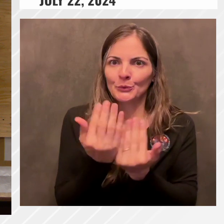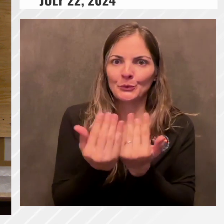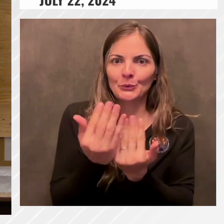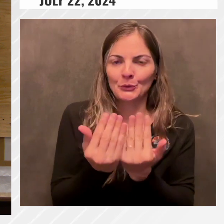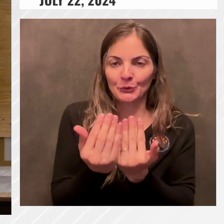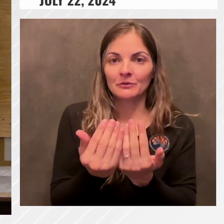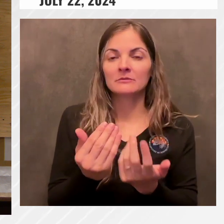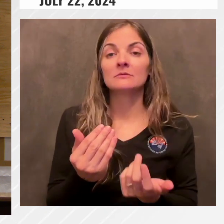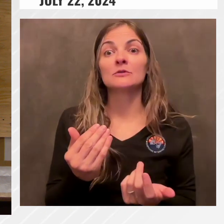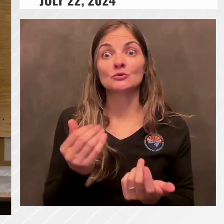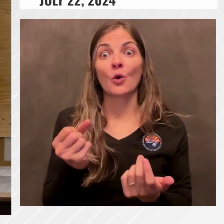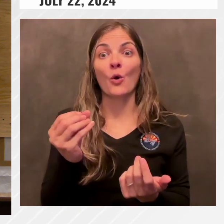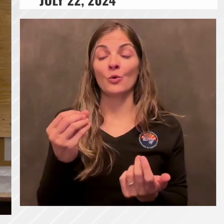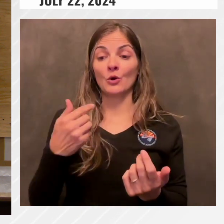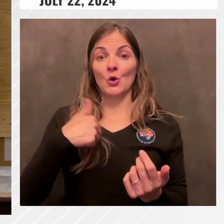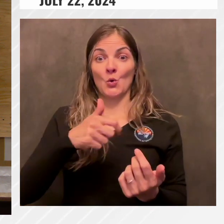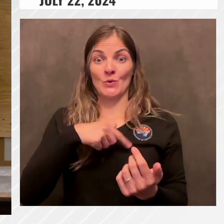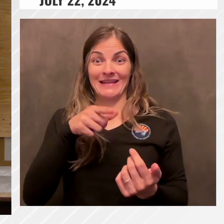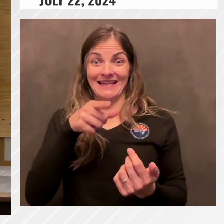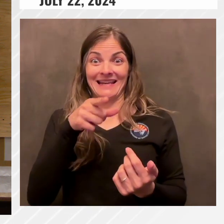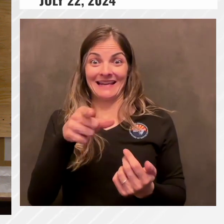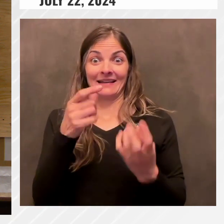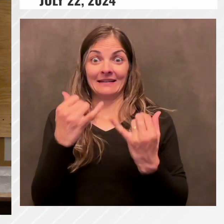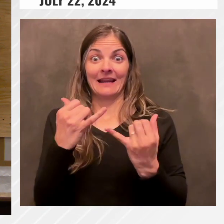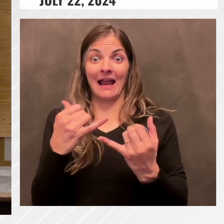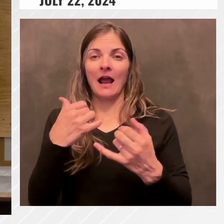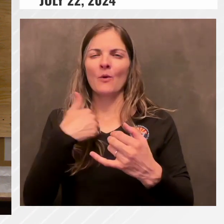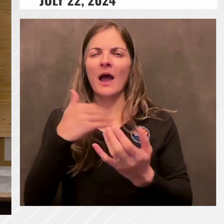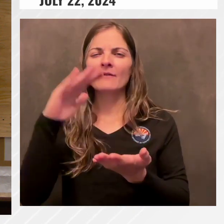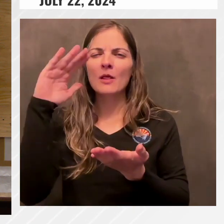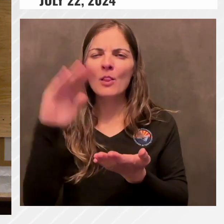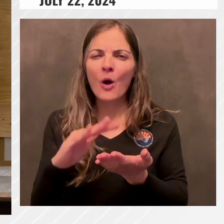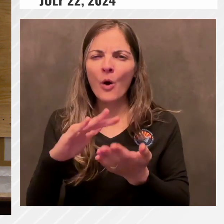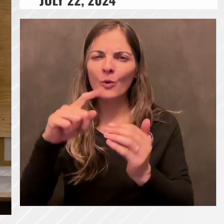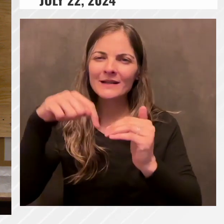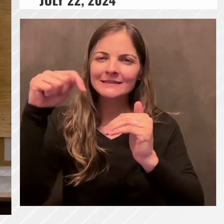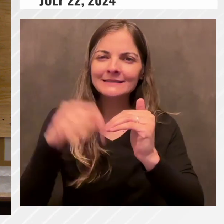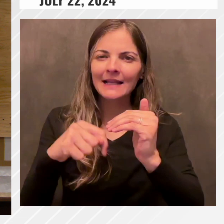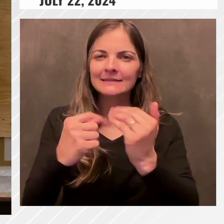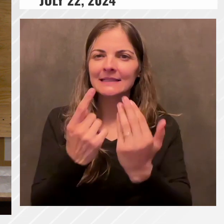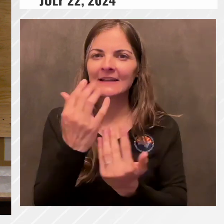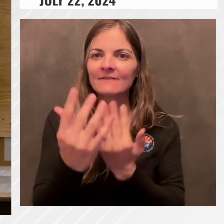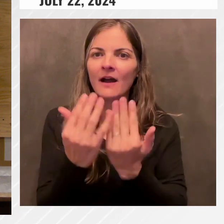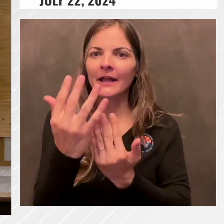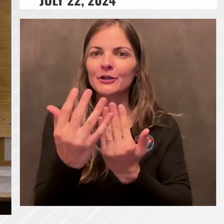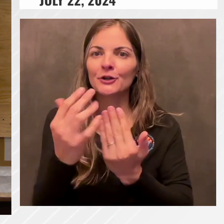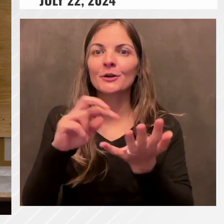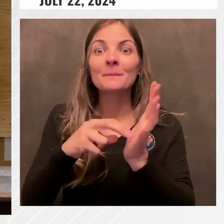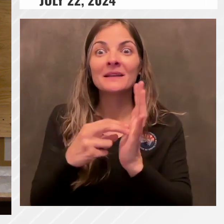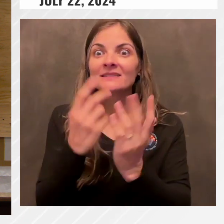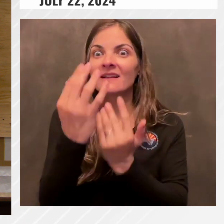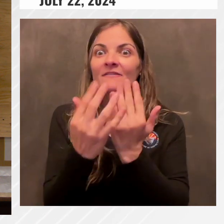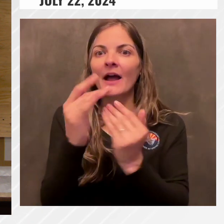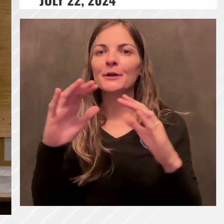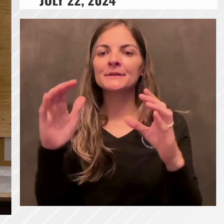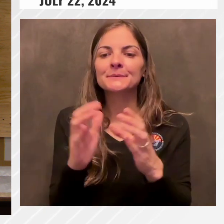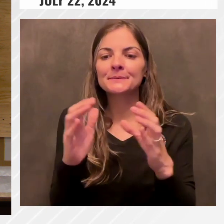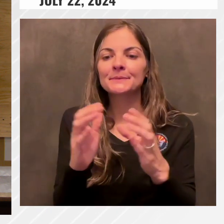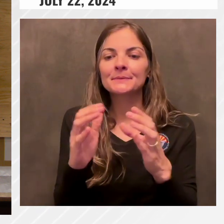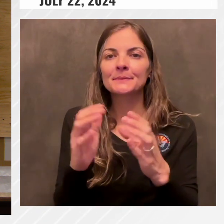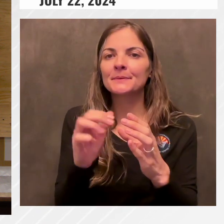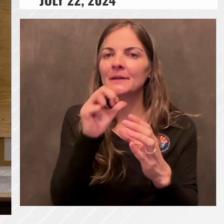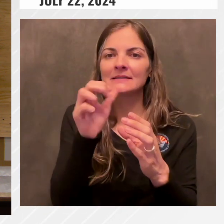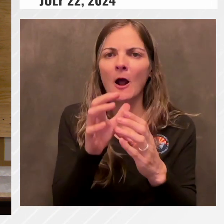intensity fire, and it's allowing to grab that depth so that we don't have the fire running up to our control lines. Into the future, it